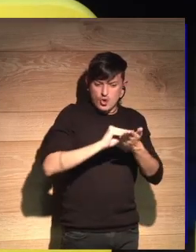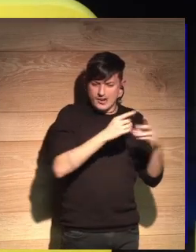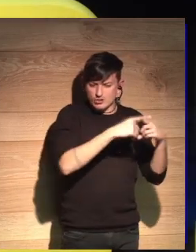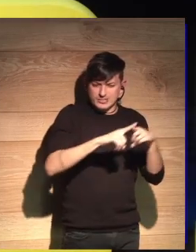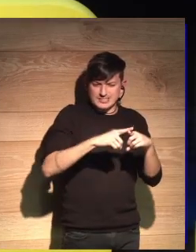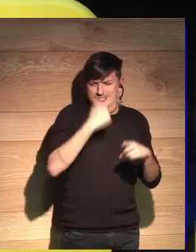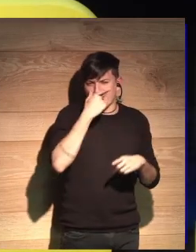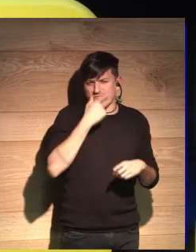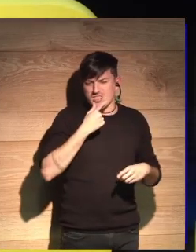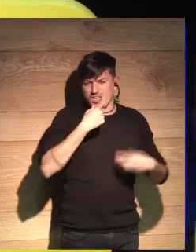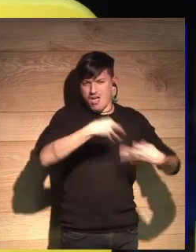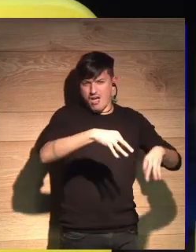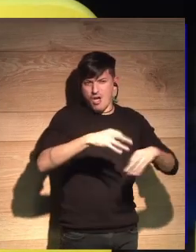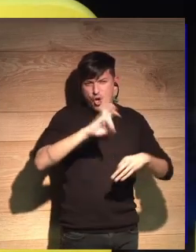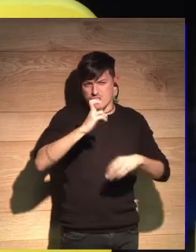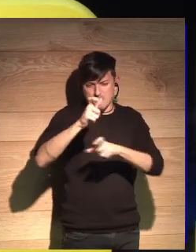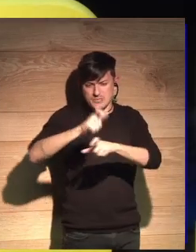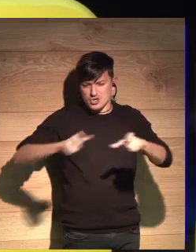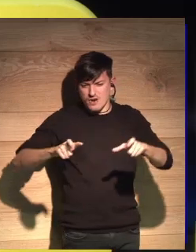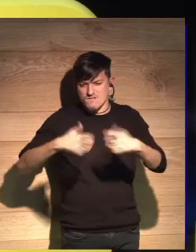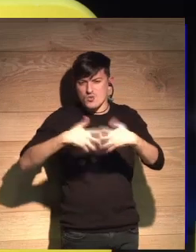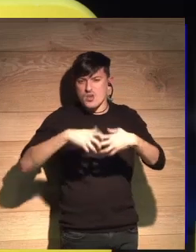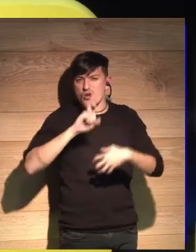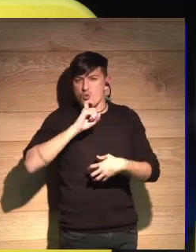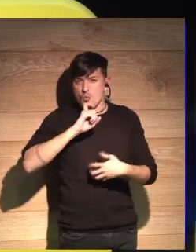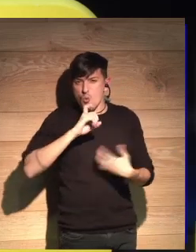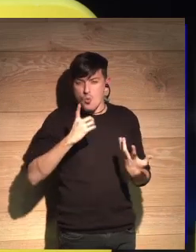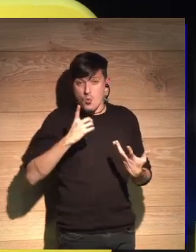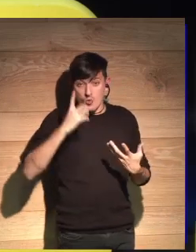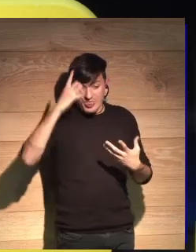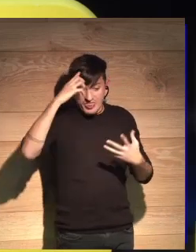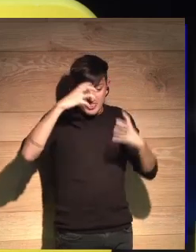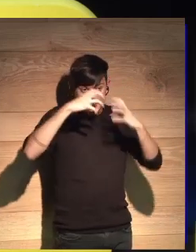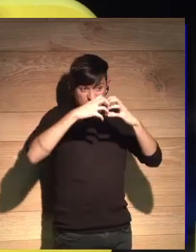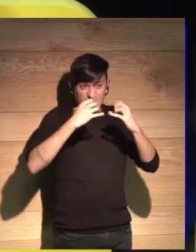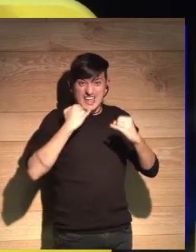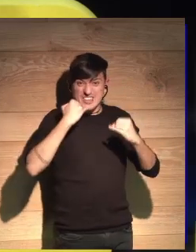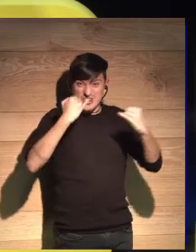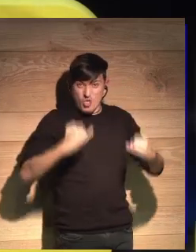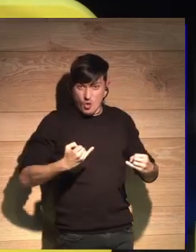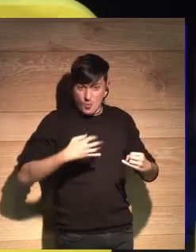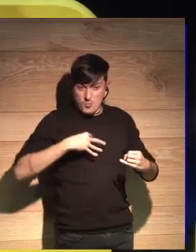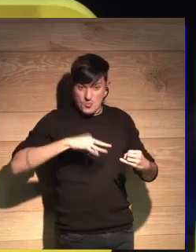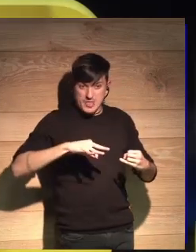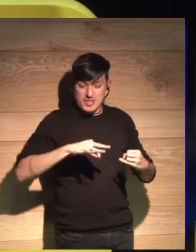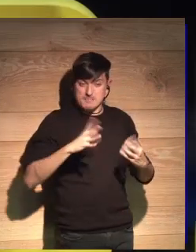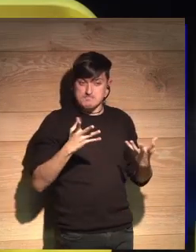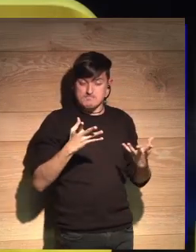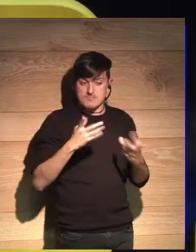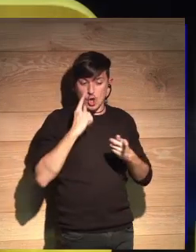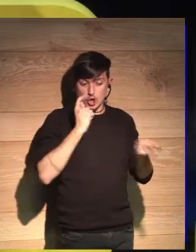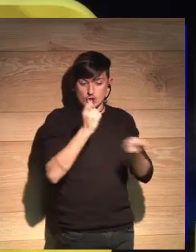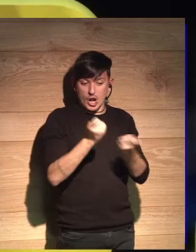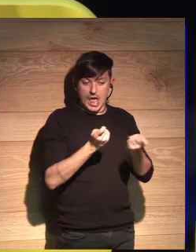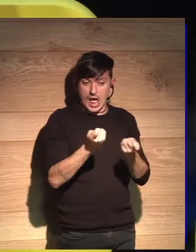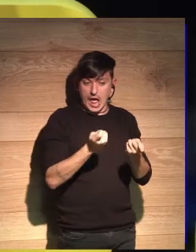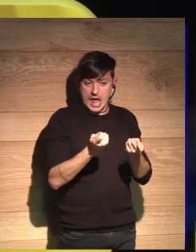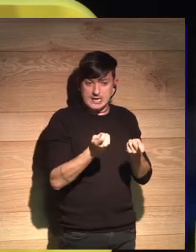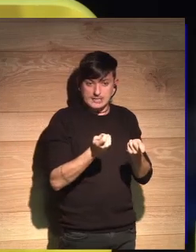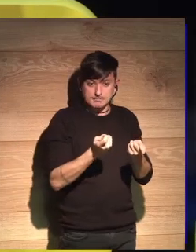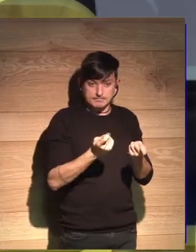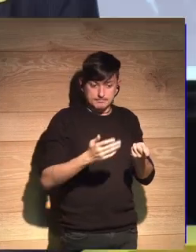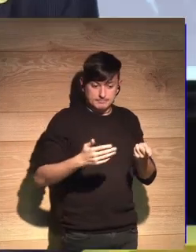electrode arrays that can take signals from the brain to control prosthetic limbs for paralyzed people or allow people who cannot speak to speak